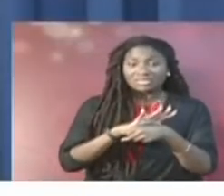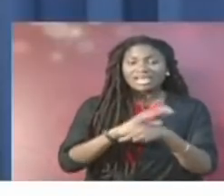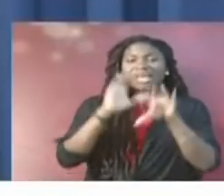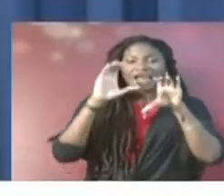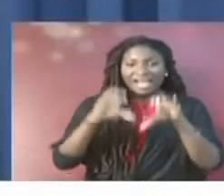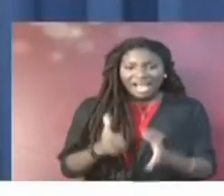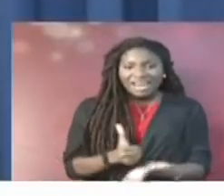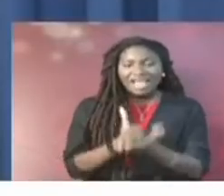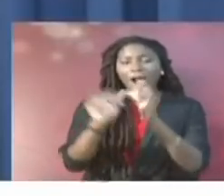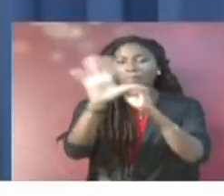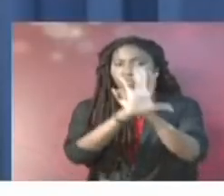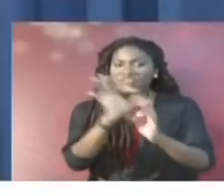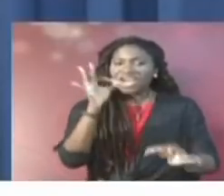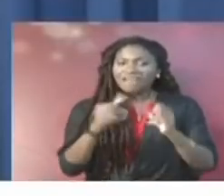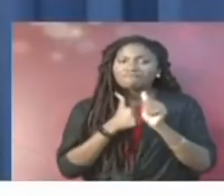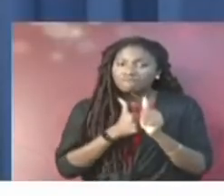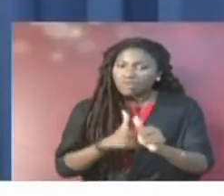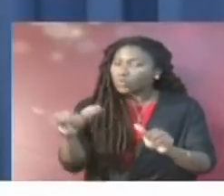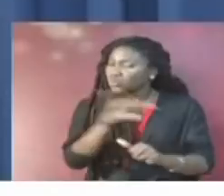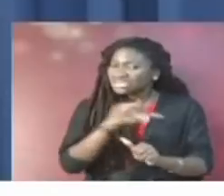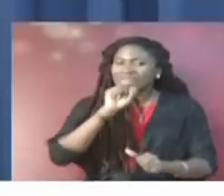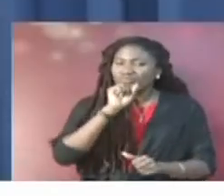year. And that's what we need to do well again.